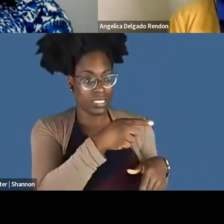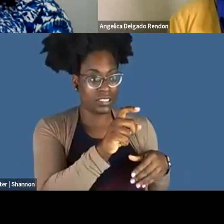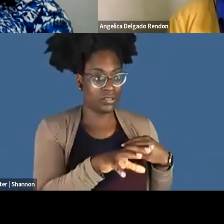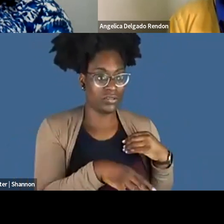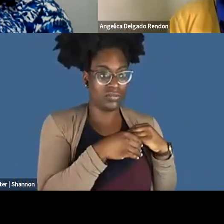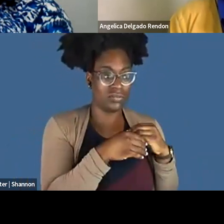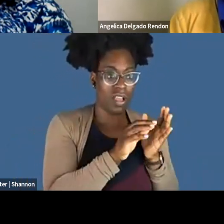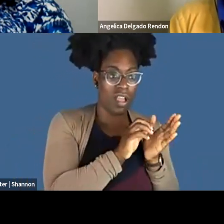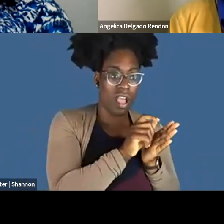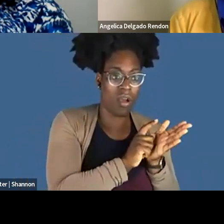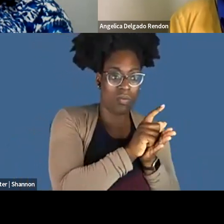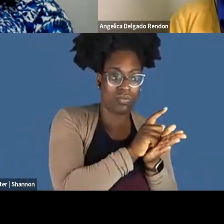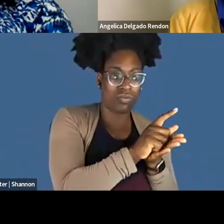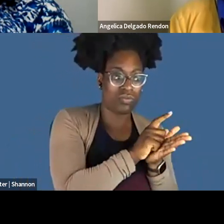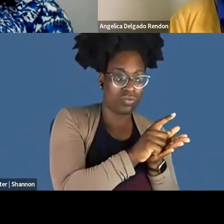for